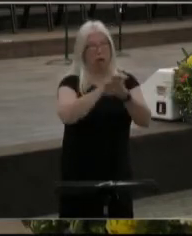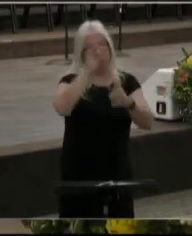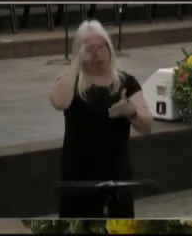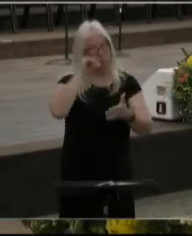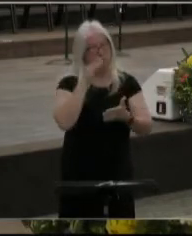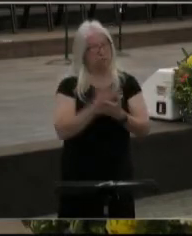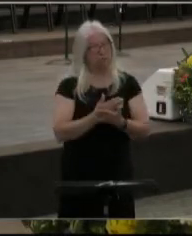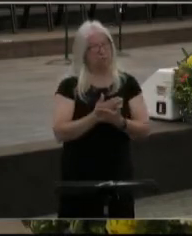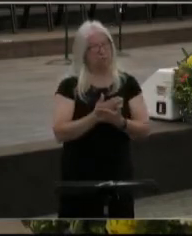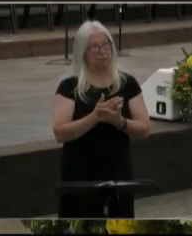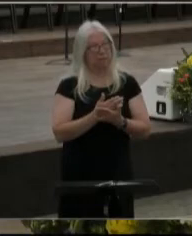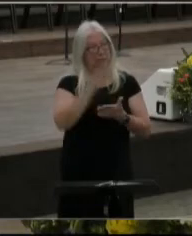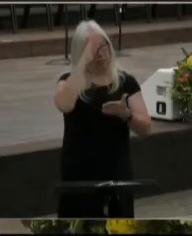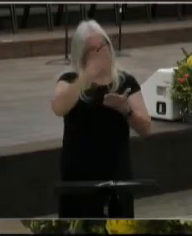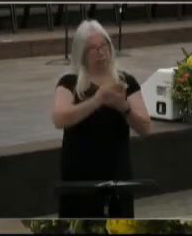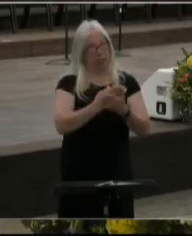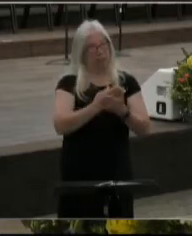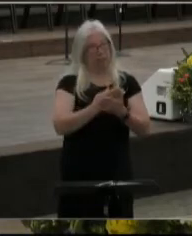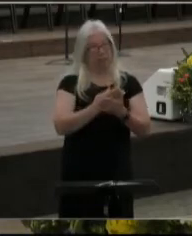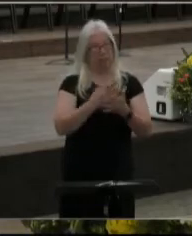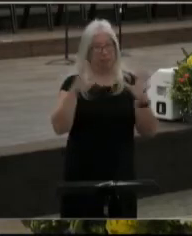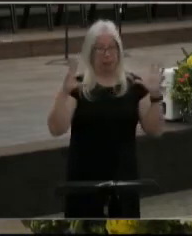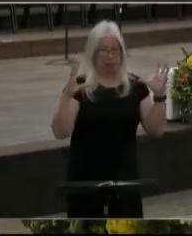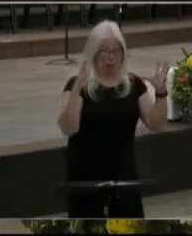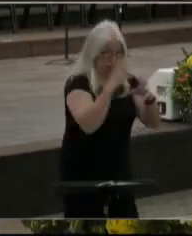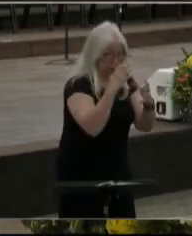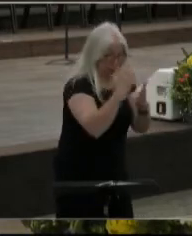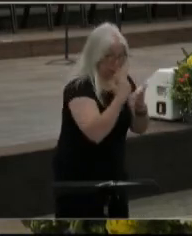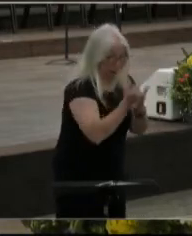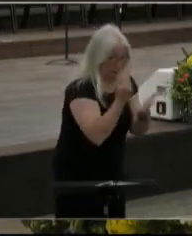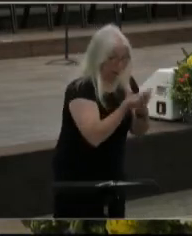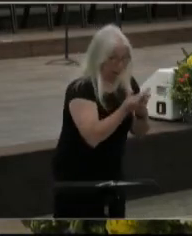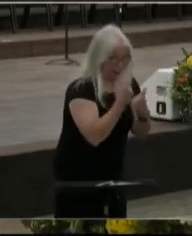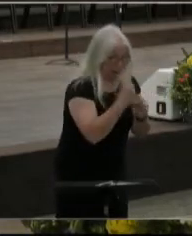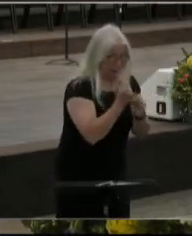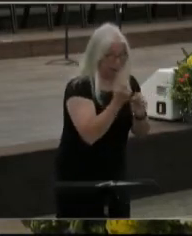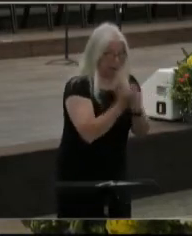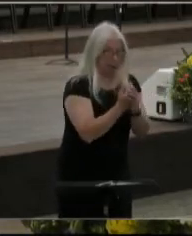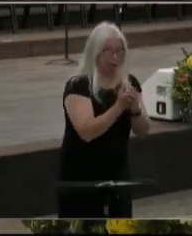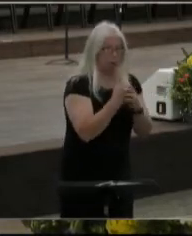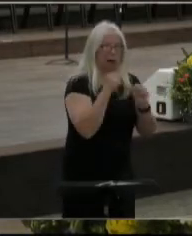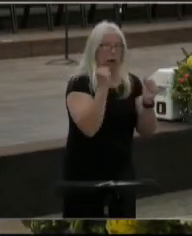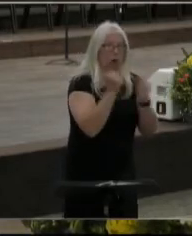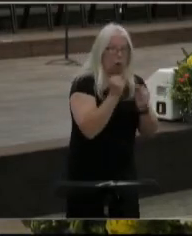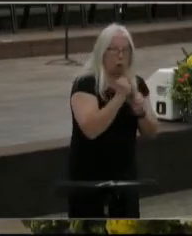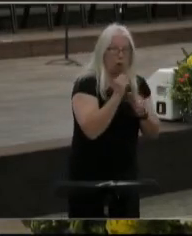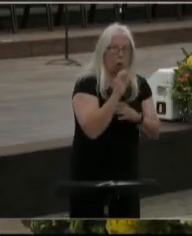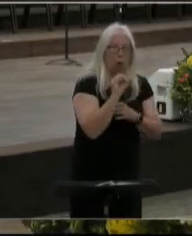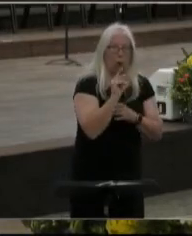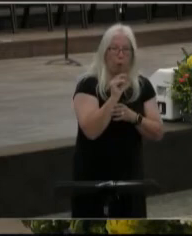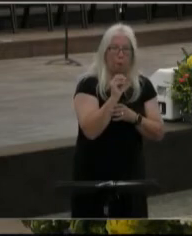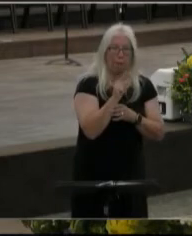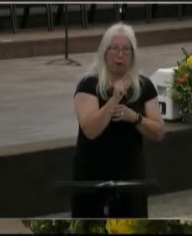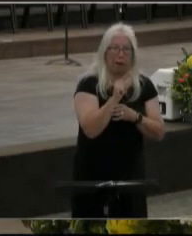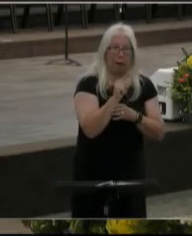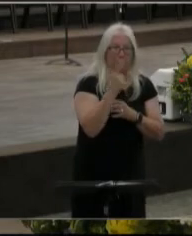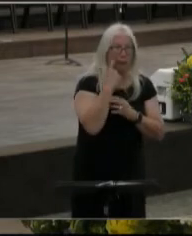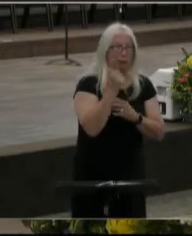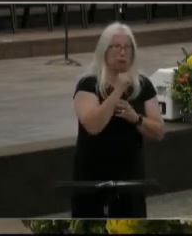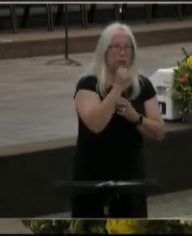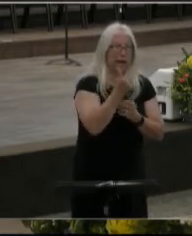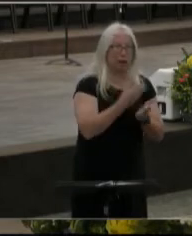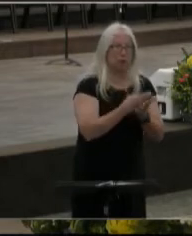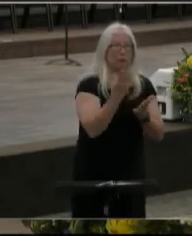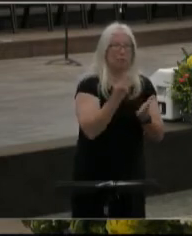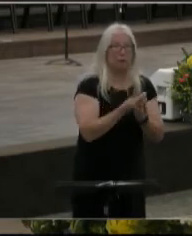sons. She became so just enamored with making this money that she would eat cold oatmeal because she was not going to